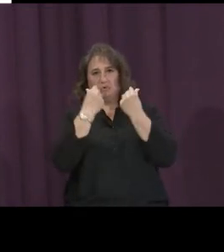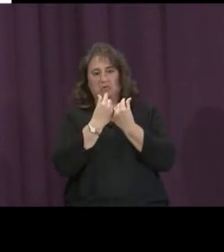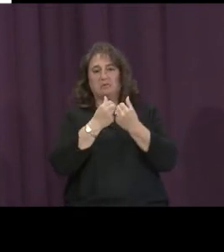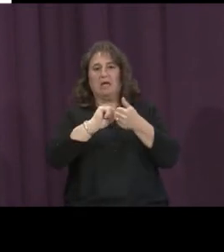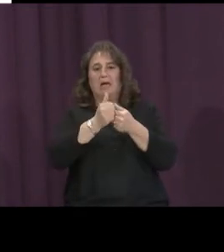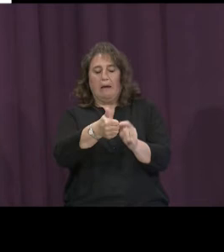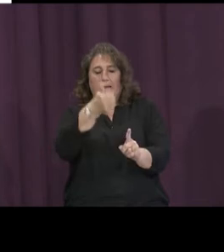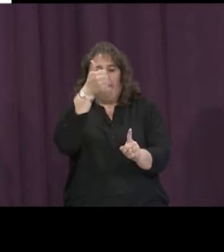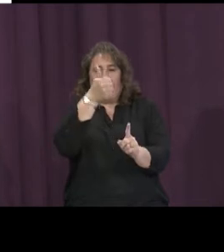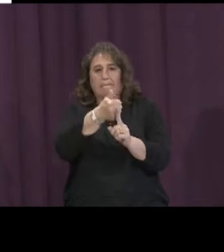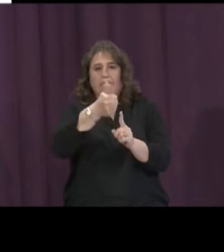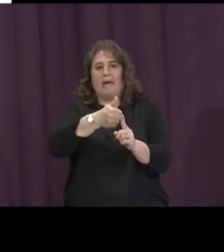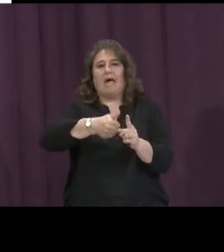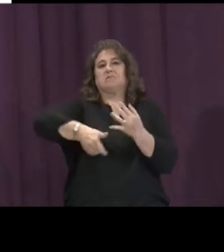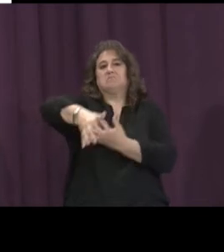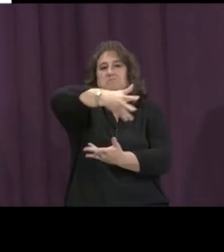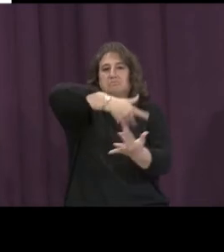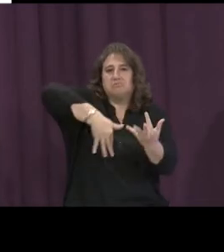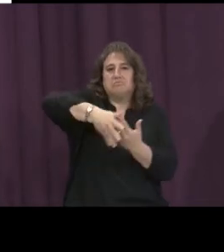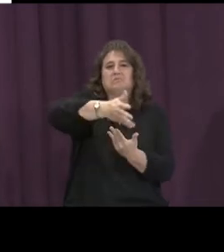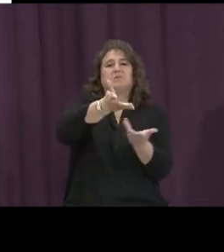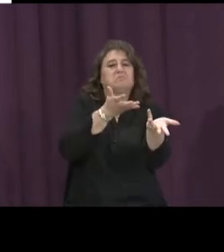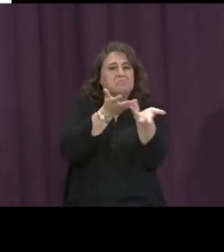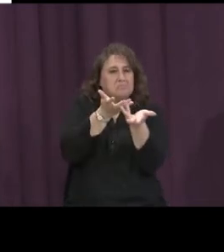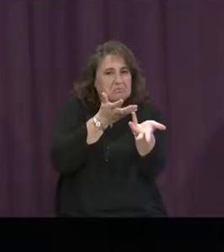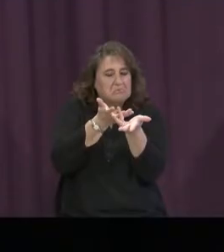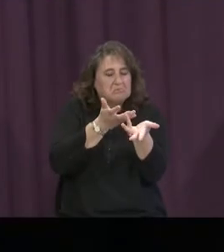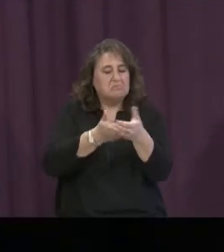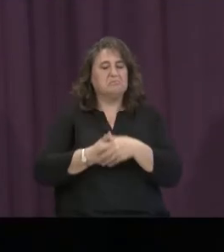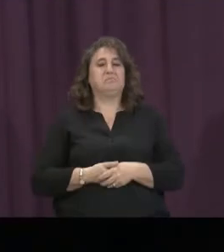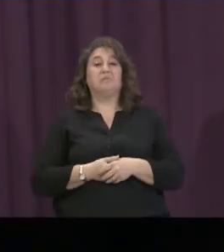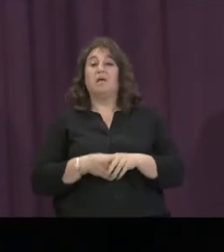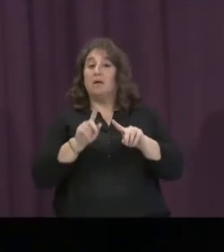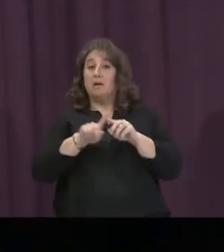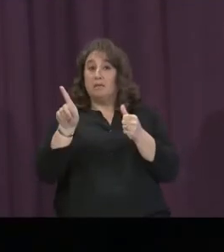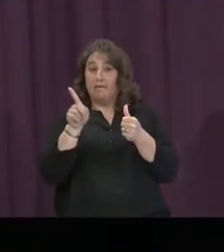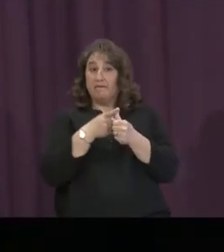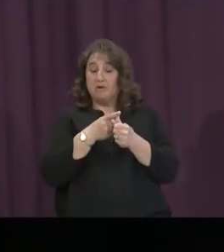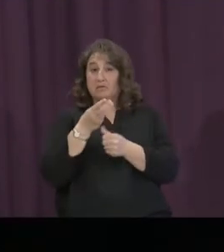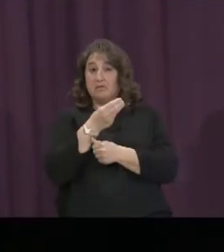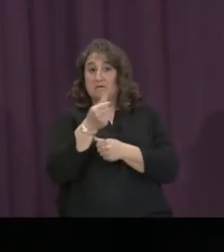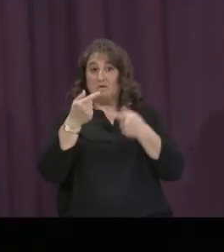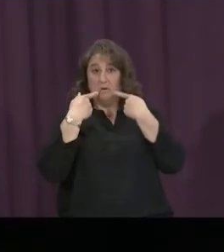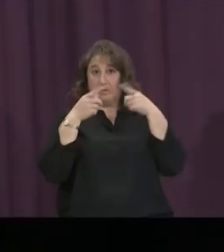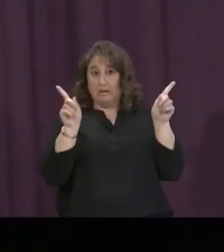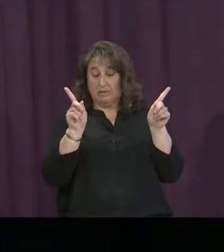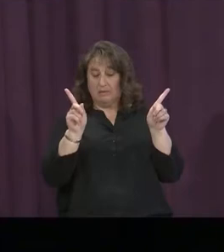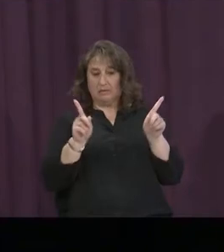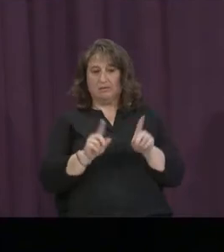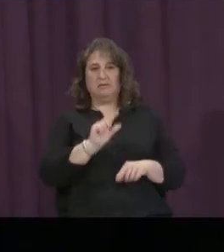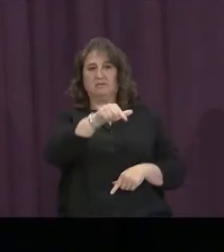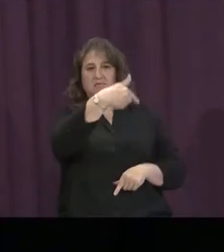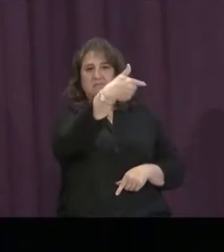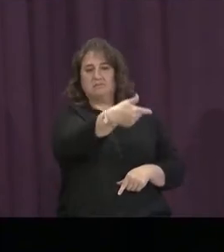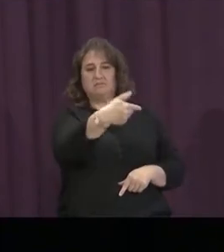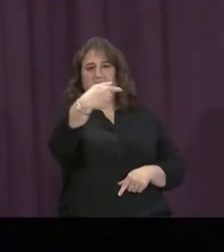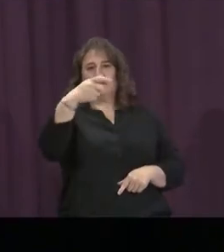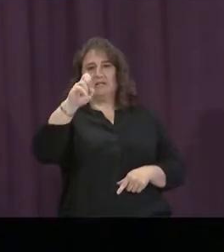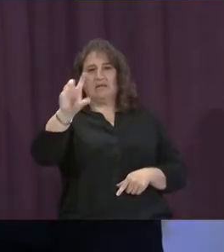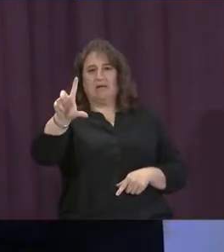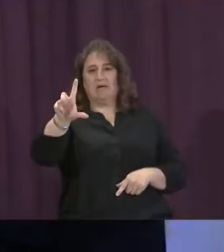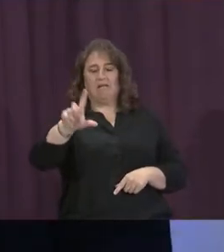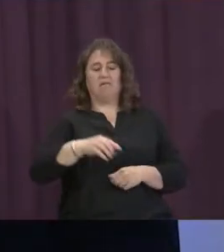interaction. But before we do that, we have a couple of announcements. And so I want to turn it over to Gail Daffler.